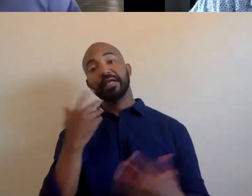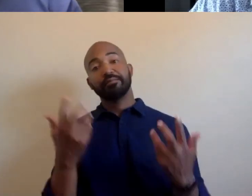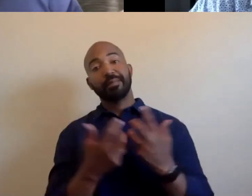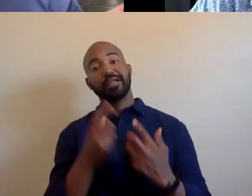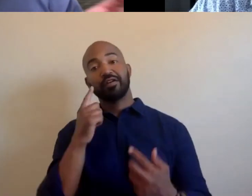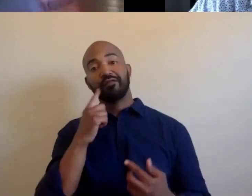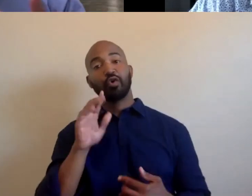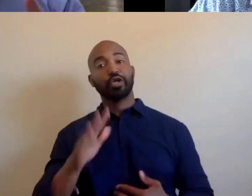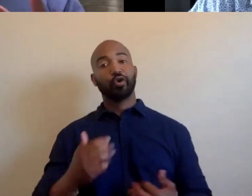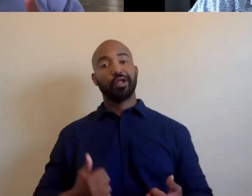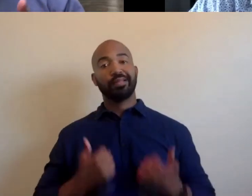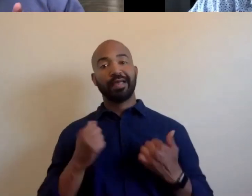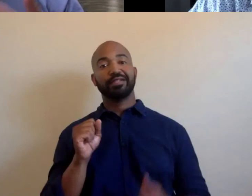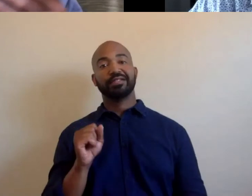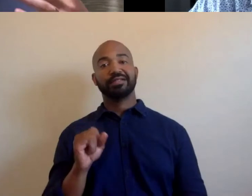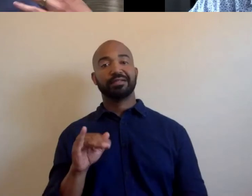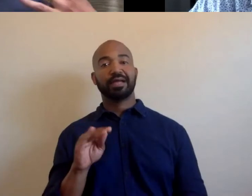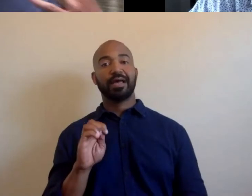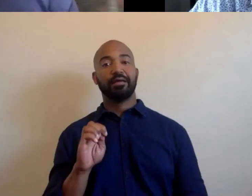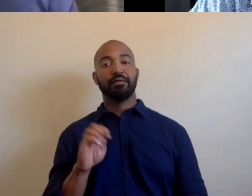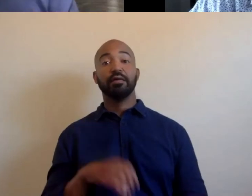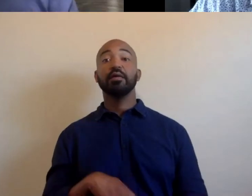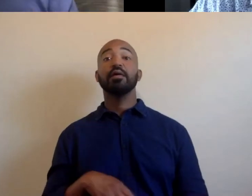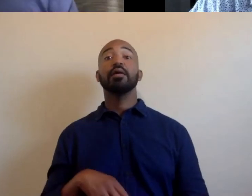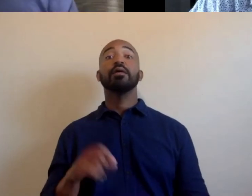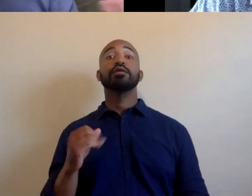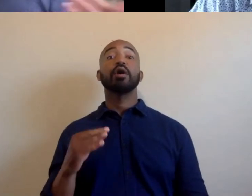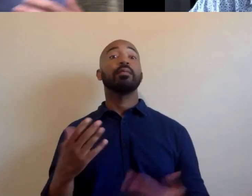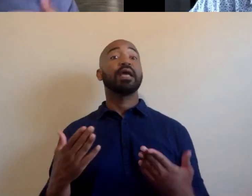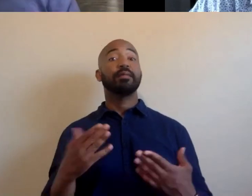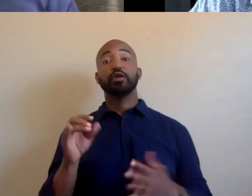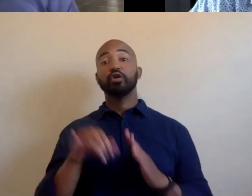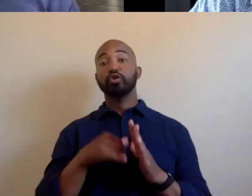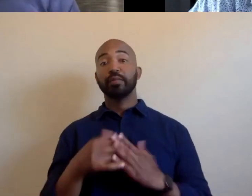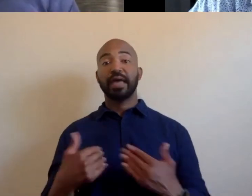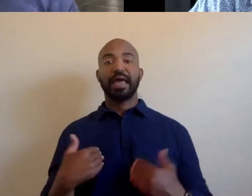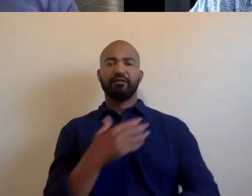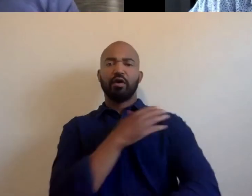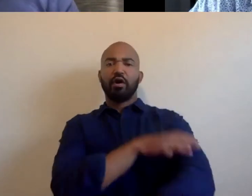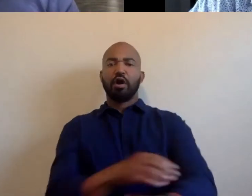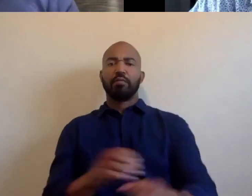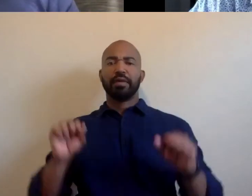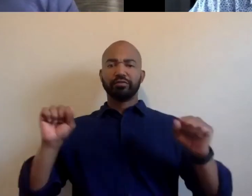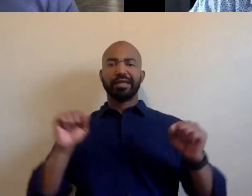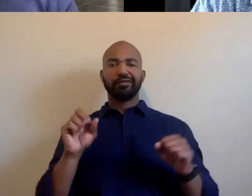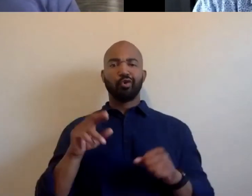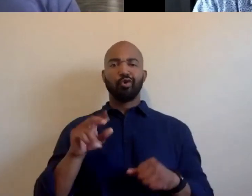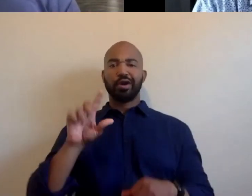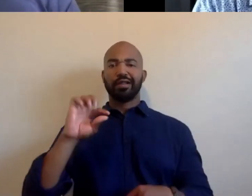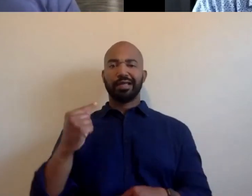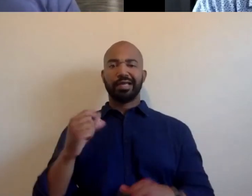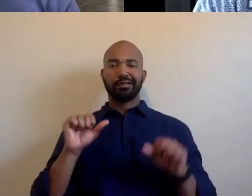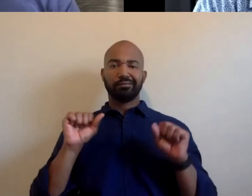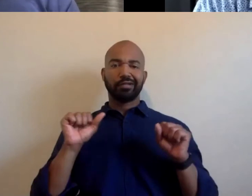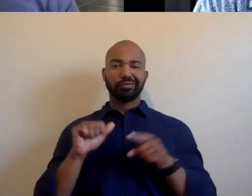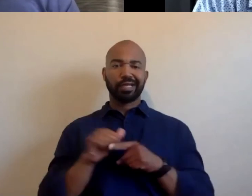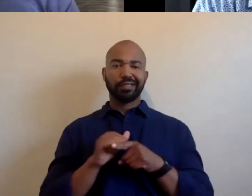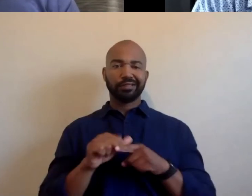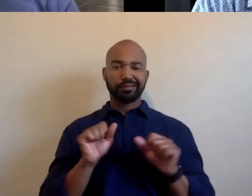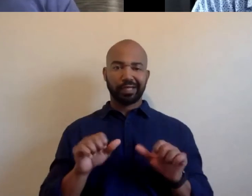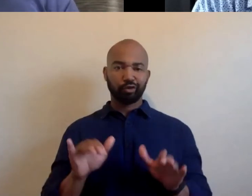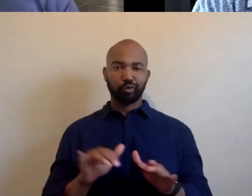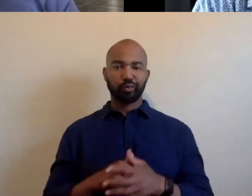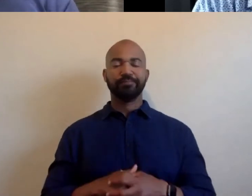work? If you get onto YouTube, are there arm exercises that you can do, or leg exercises, or